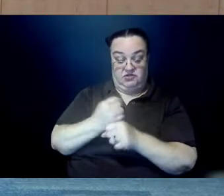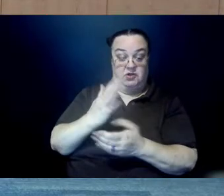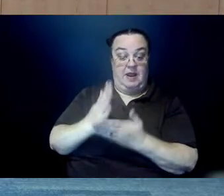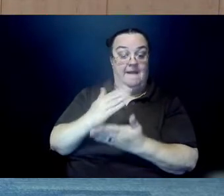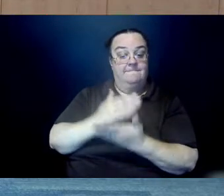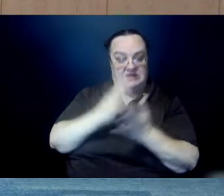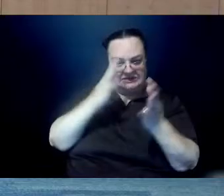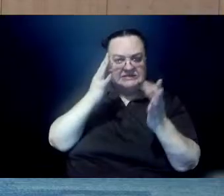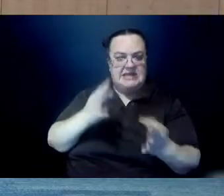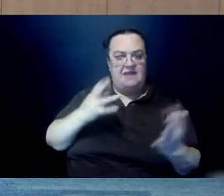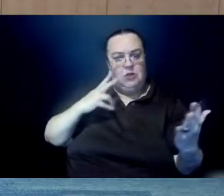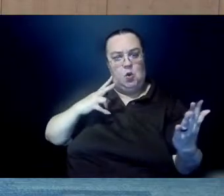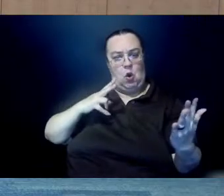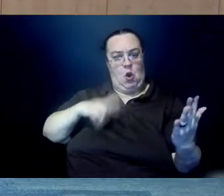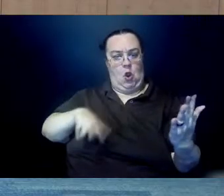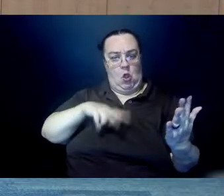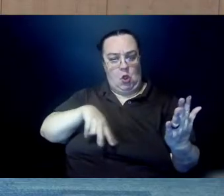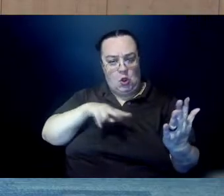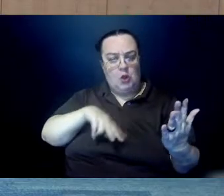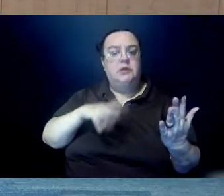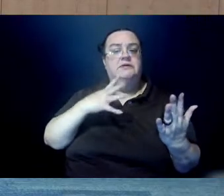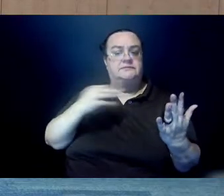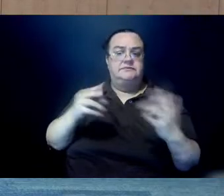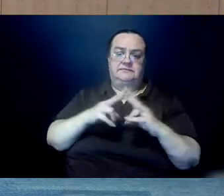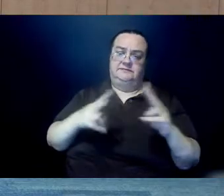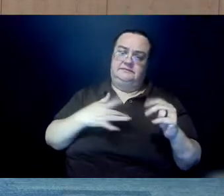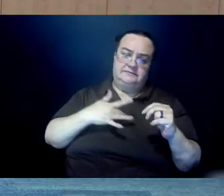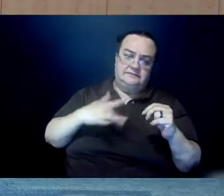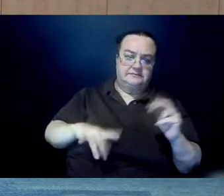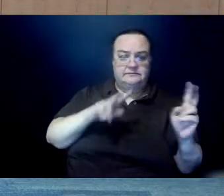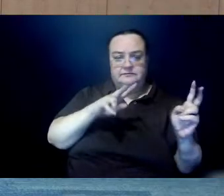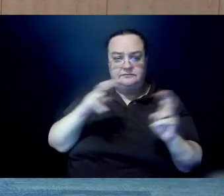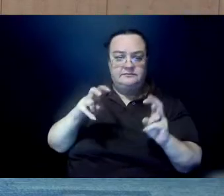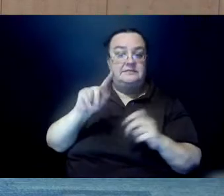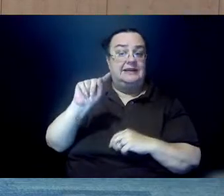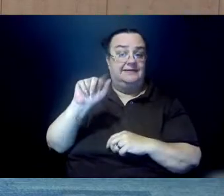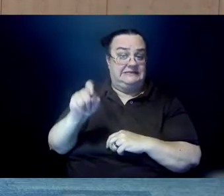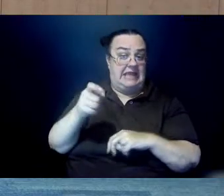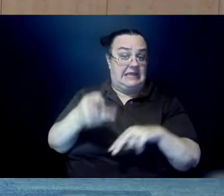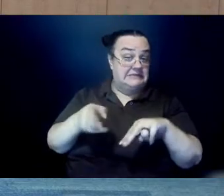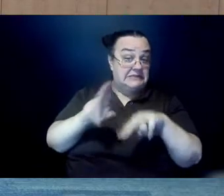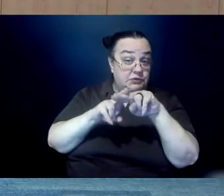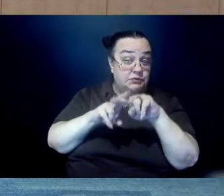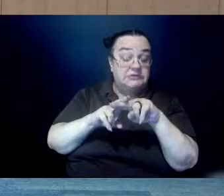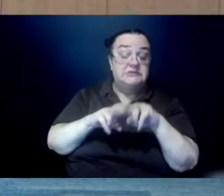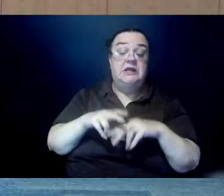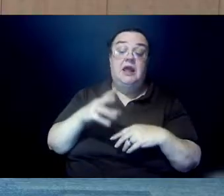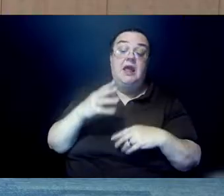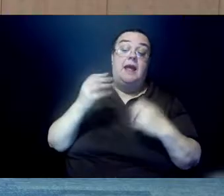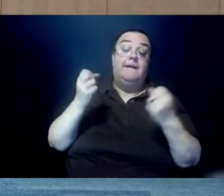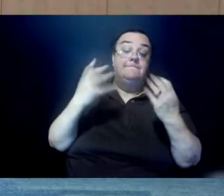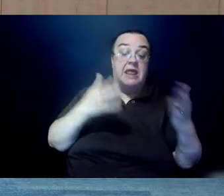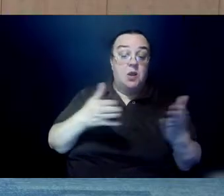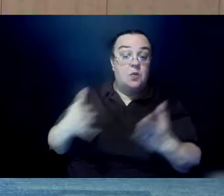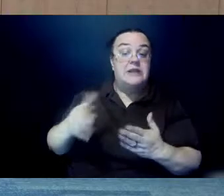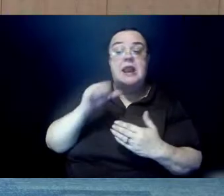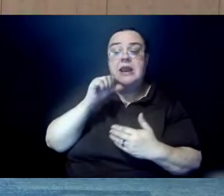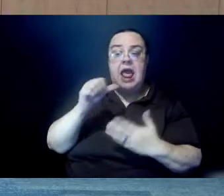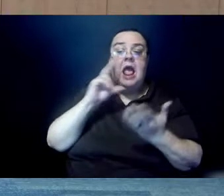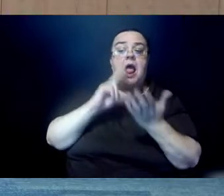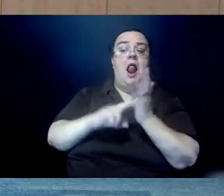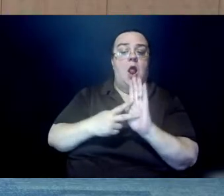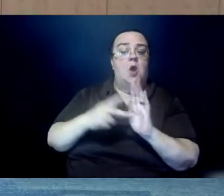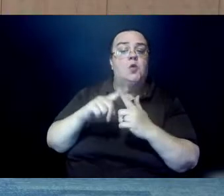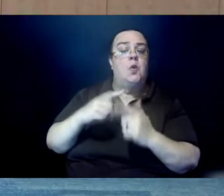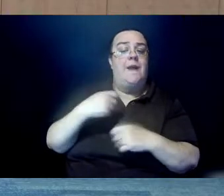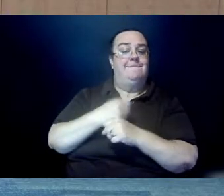at in very sensitive matters of a tax increase. In many ways, it's not to make money, but